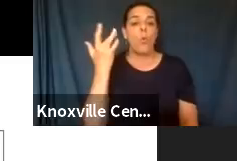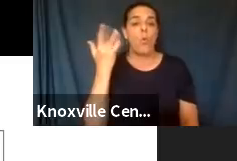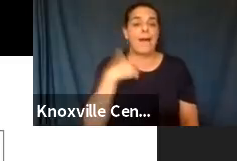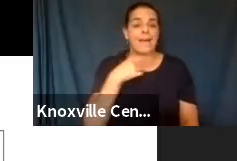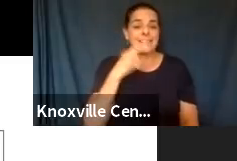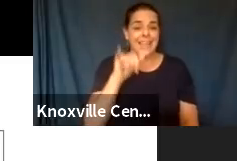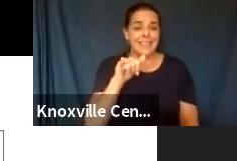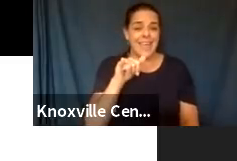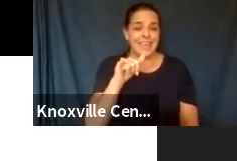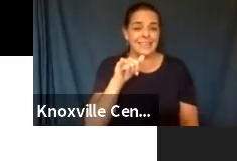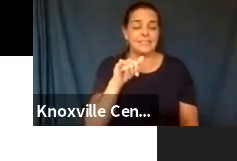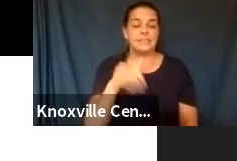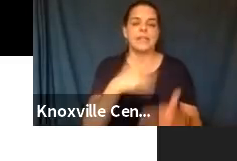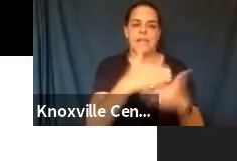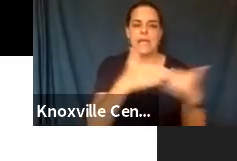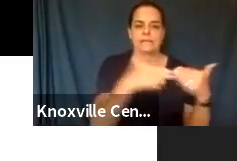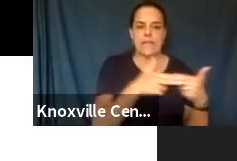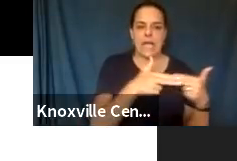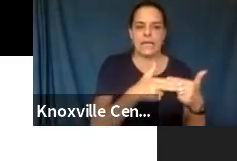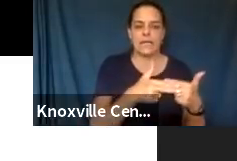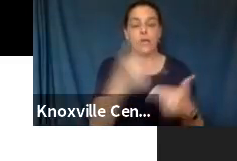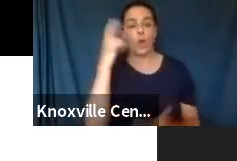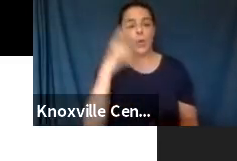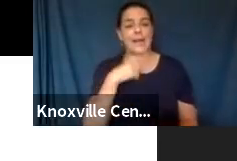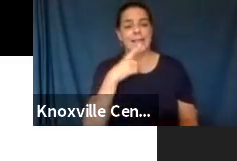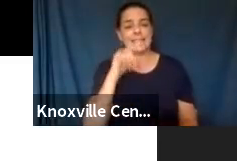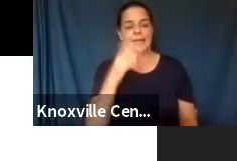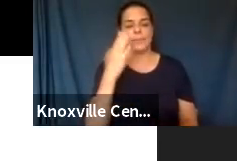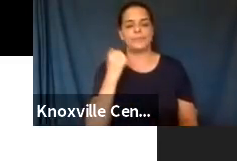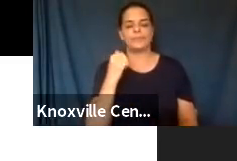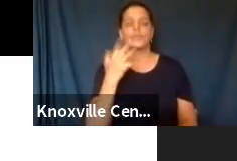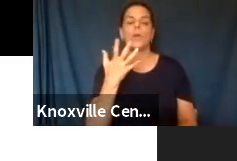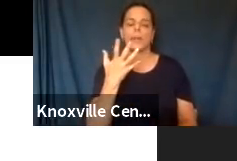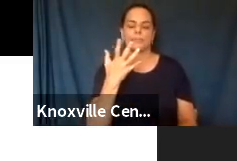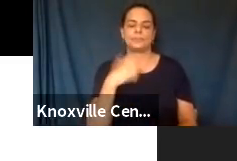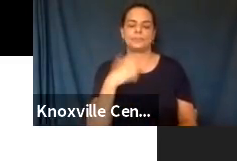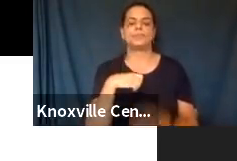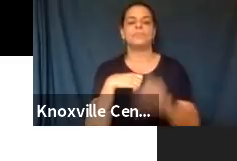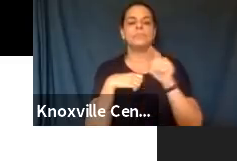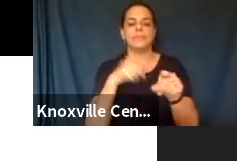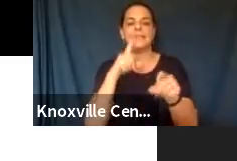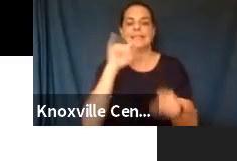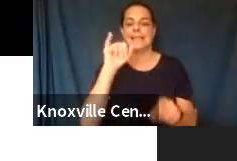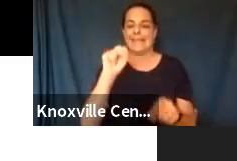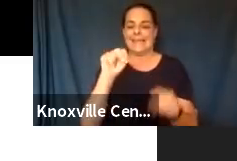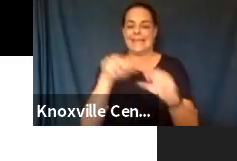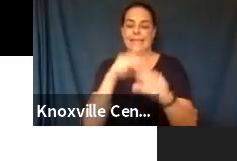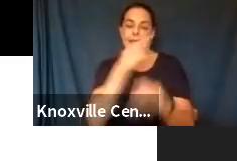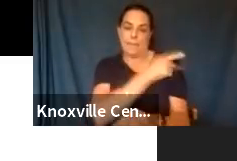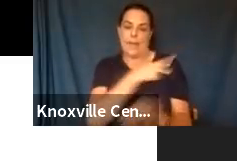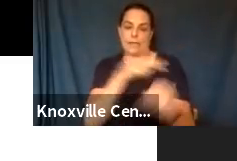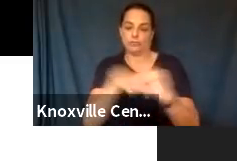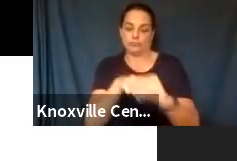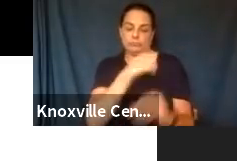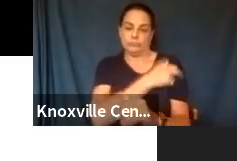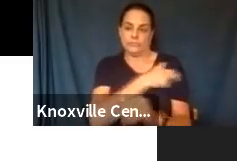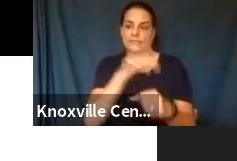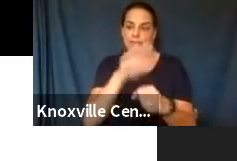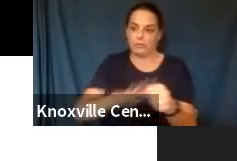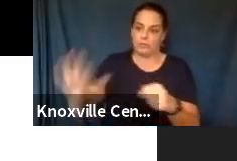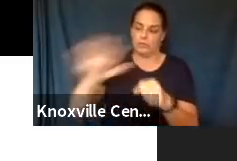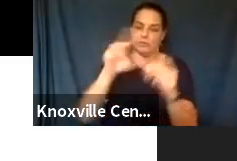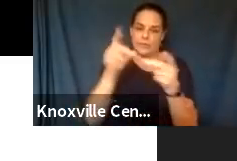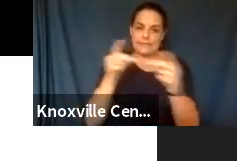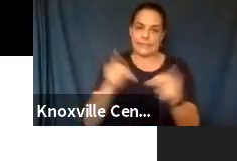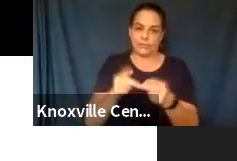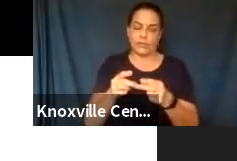the next slide, please, is that, so this is our inpatient census across the district. And